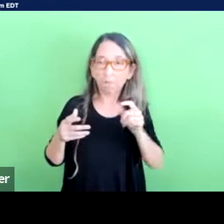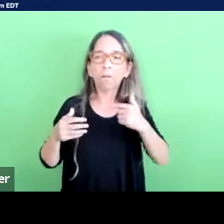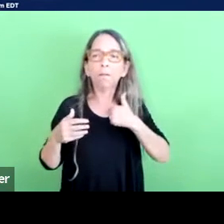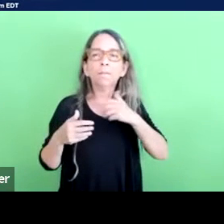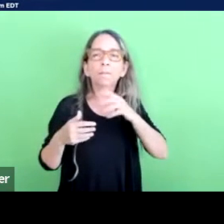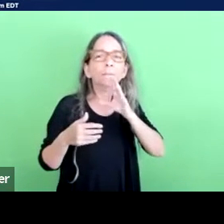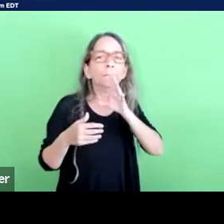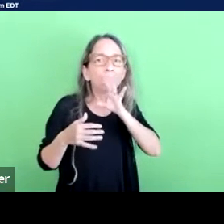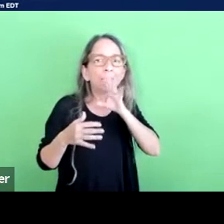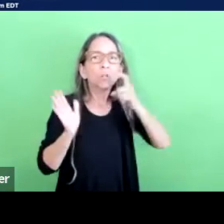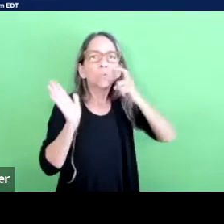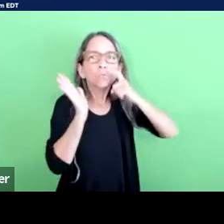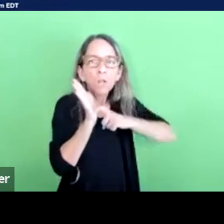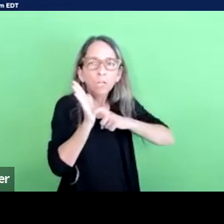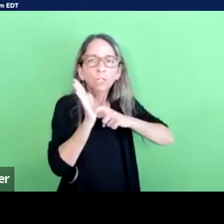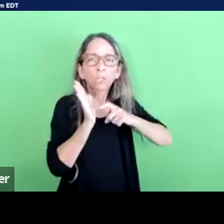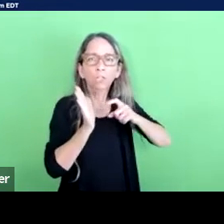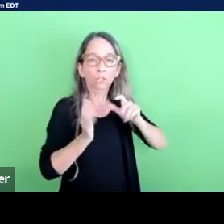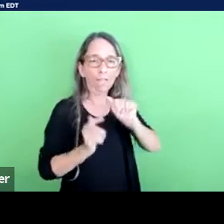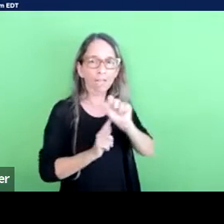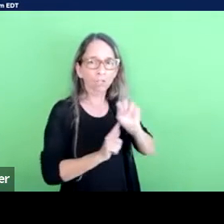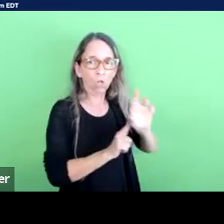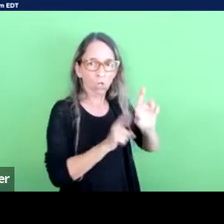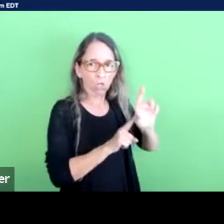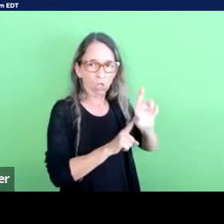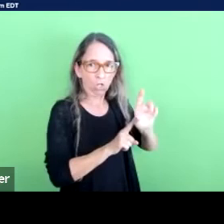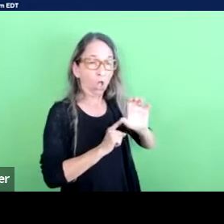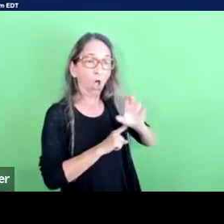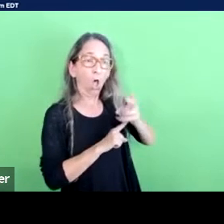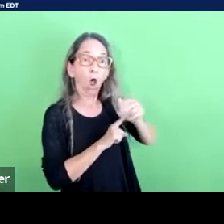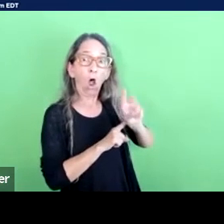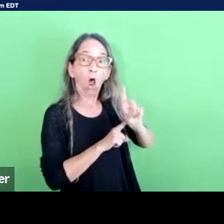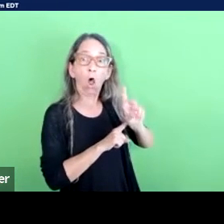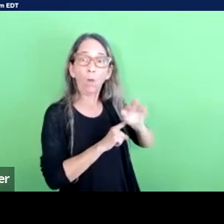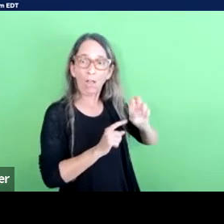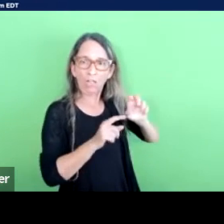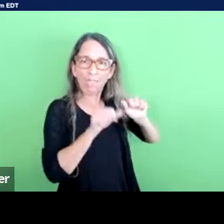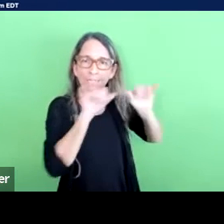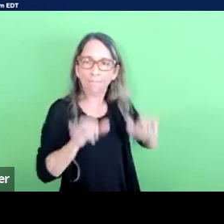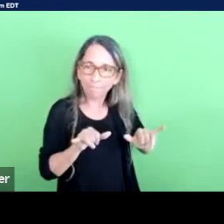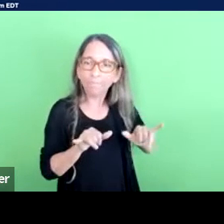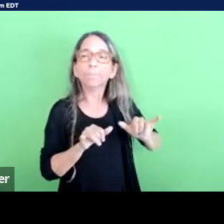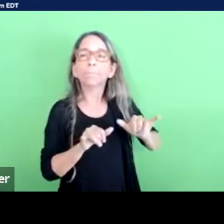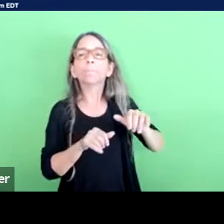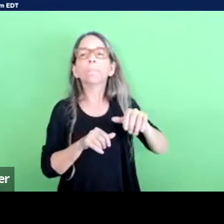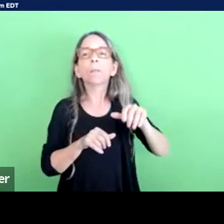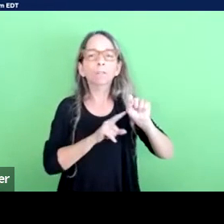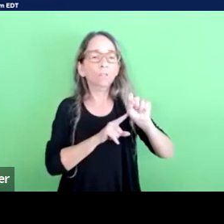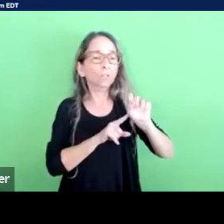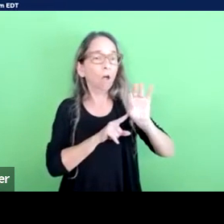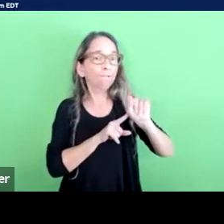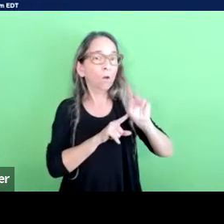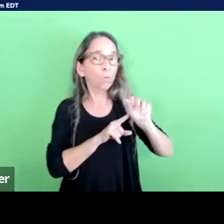of computer hardware systems and software-based techniques that are used to both identify